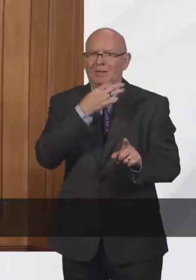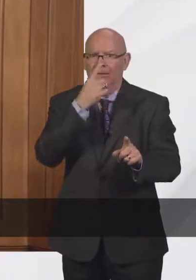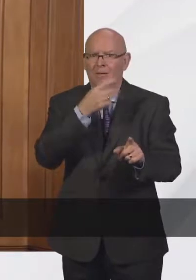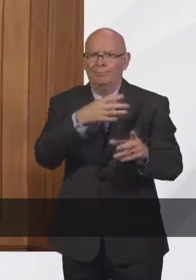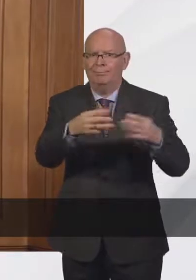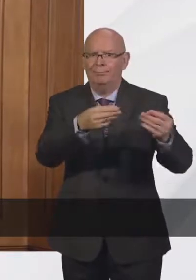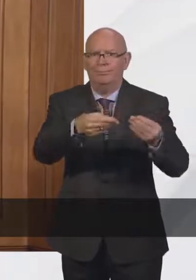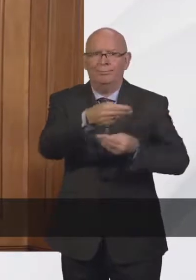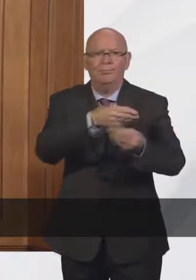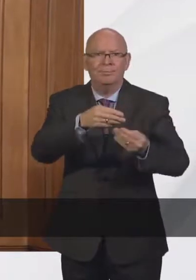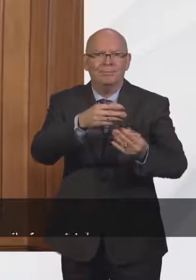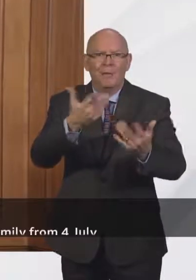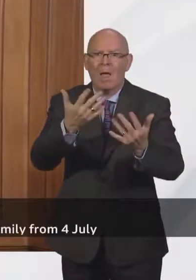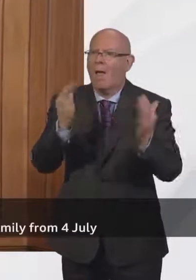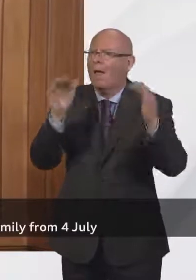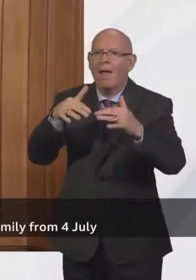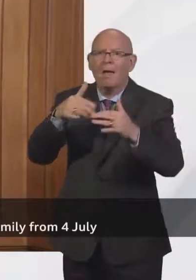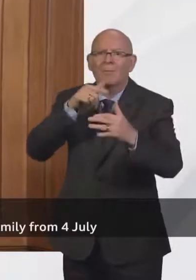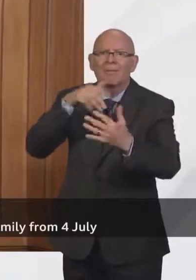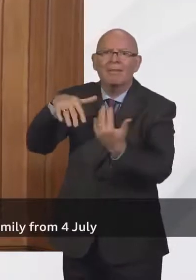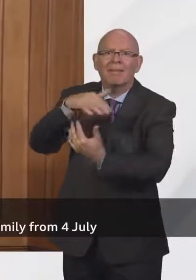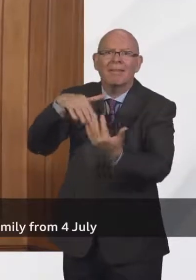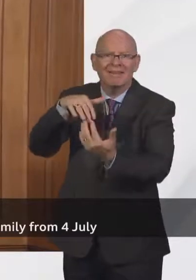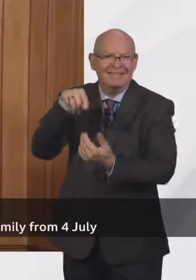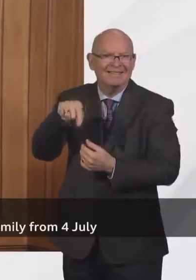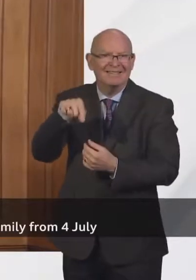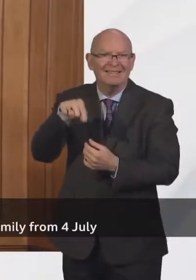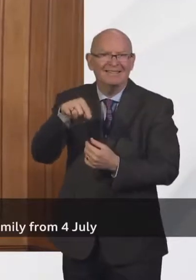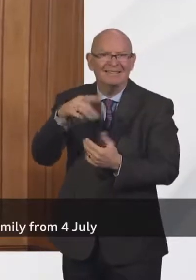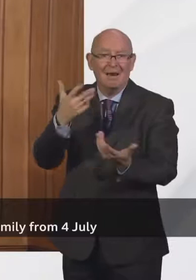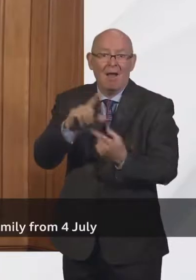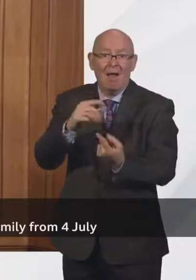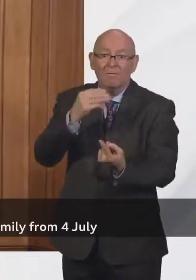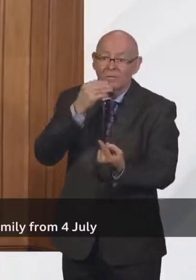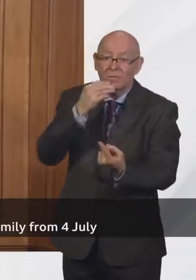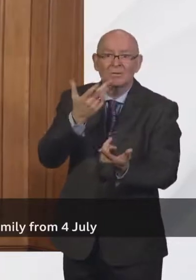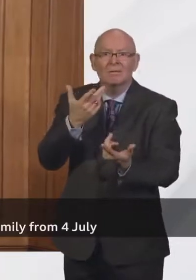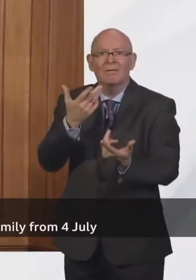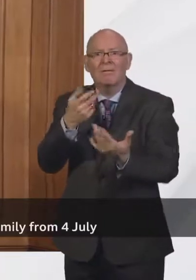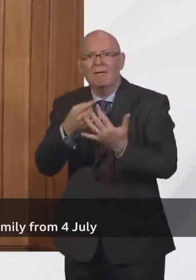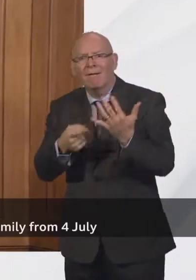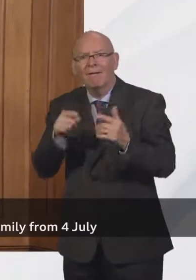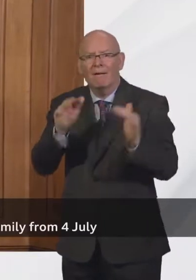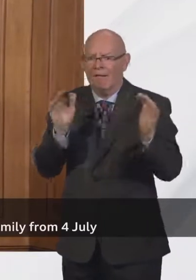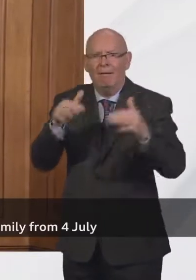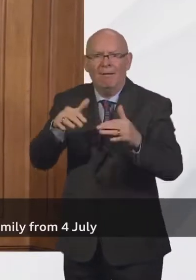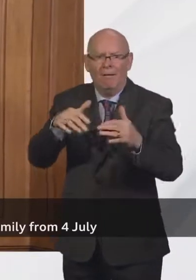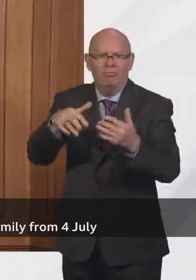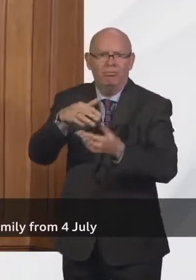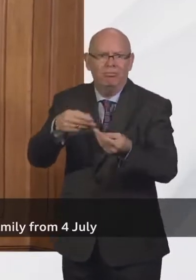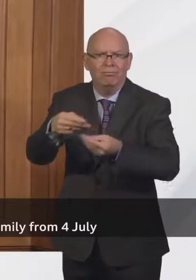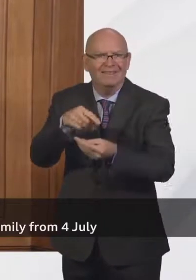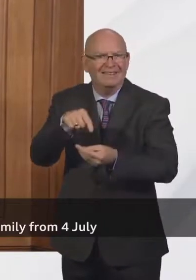Meat packing factories, abattoirs, and indeed food processing and packing areas have led